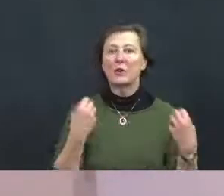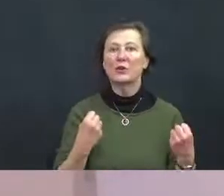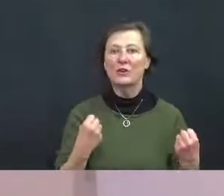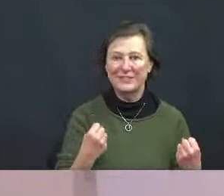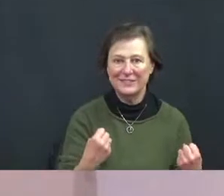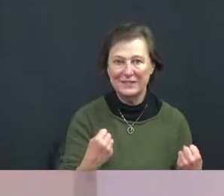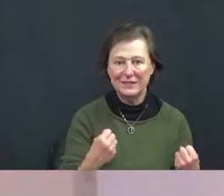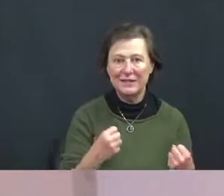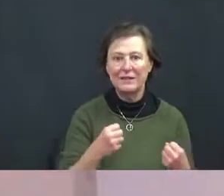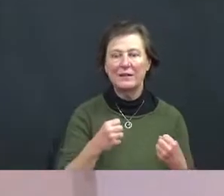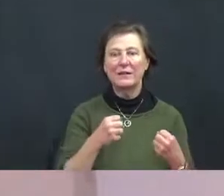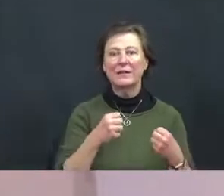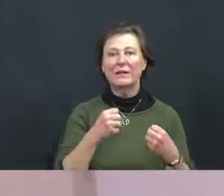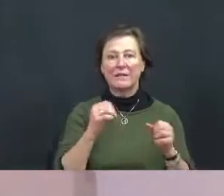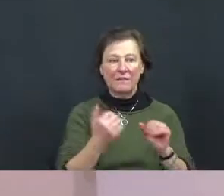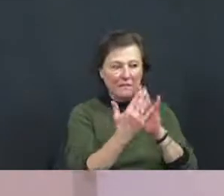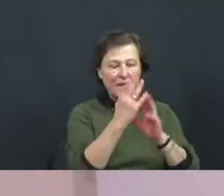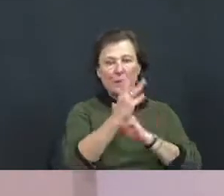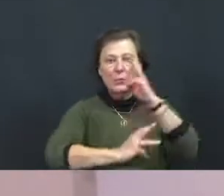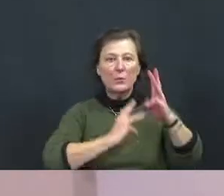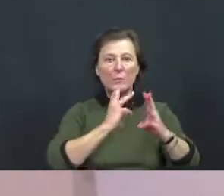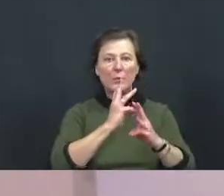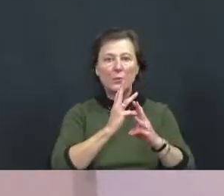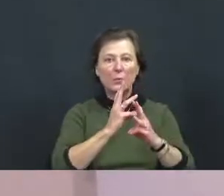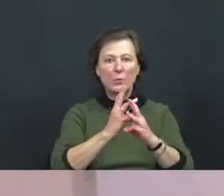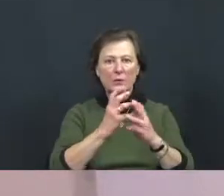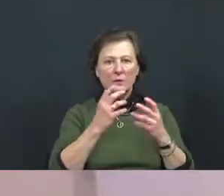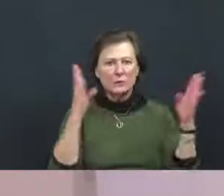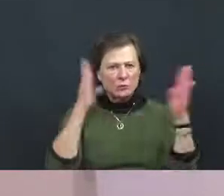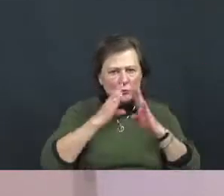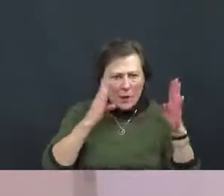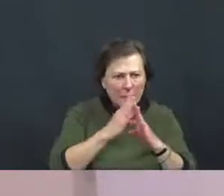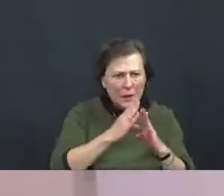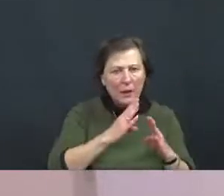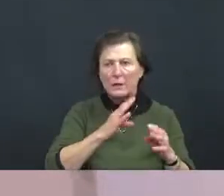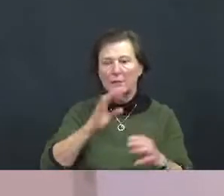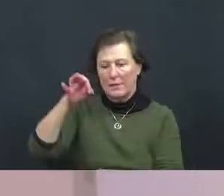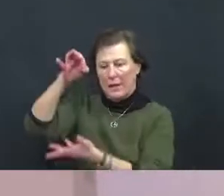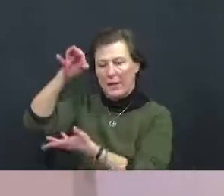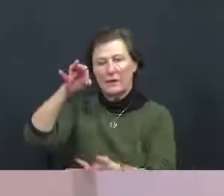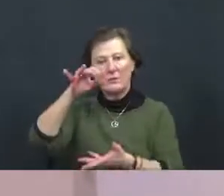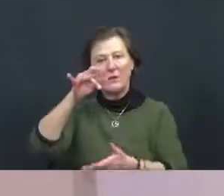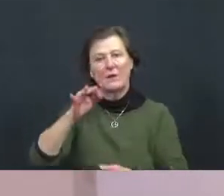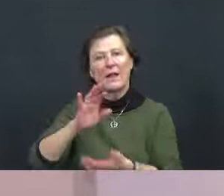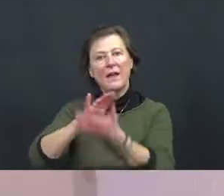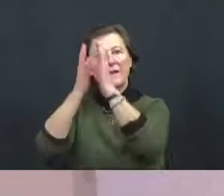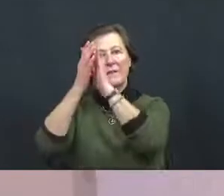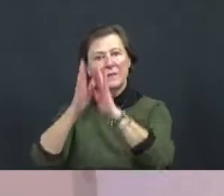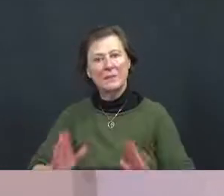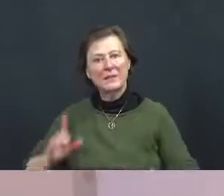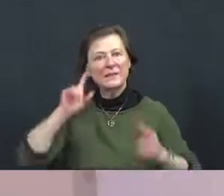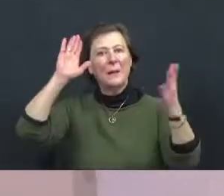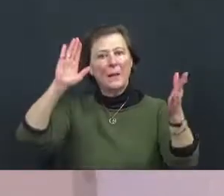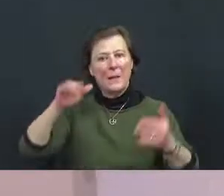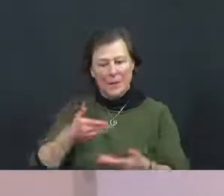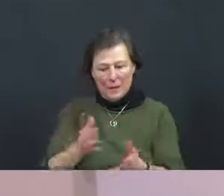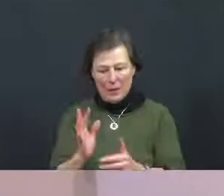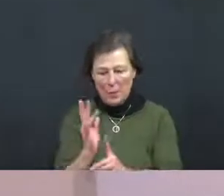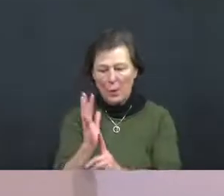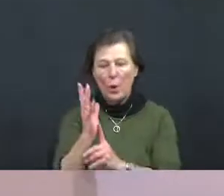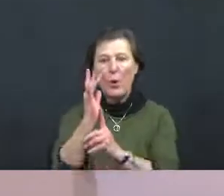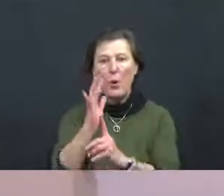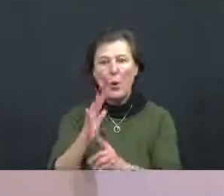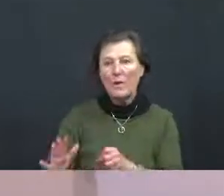To face the world's turmoil, a lantern of peace. May its glow fill our